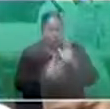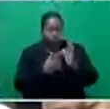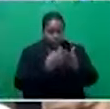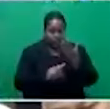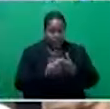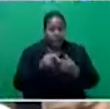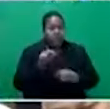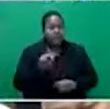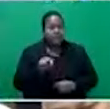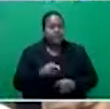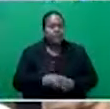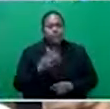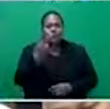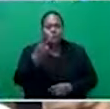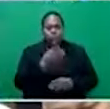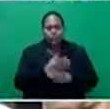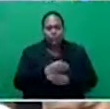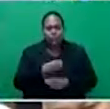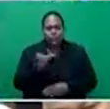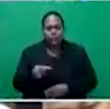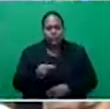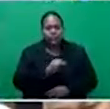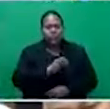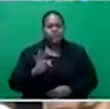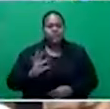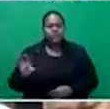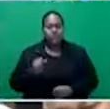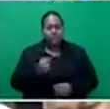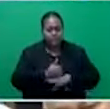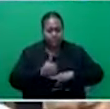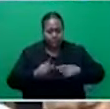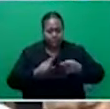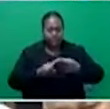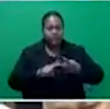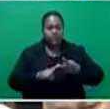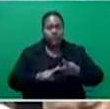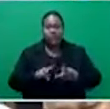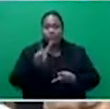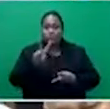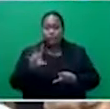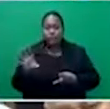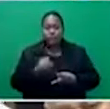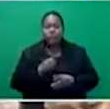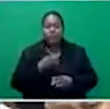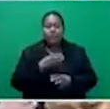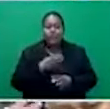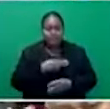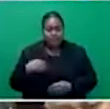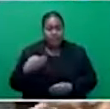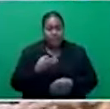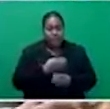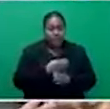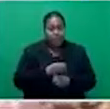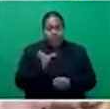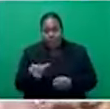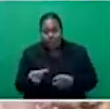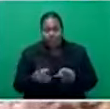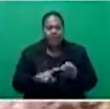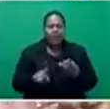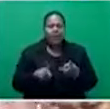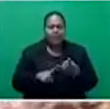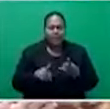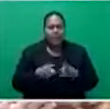2 employees from government, 2 reps from government, 2 from employees and 2 from employees. My point being, these 2 gentlemen picked up